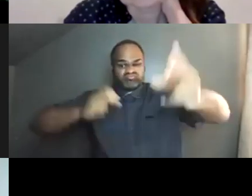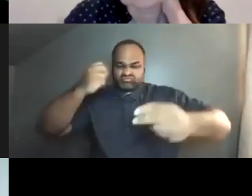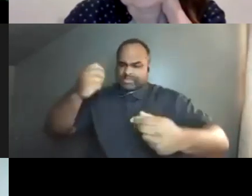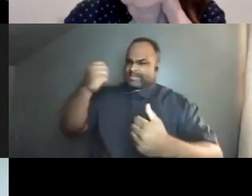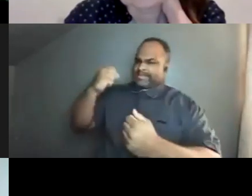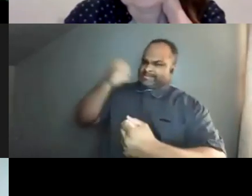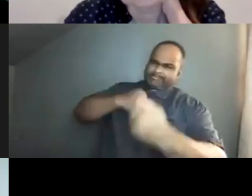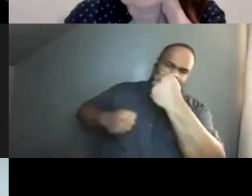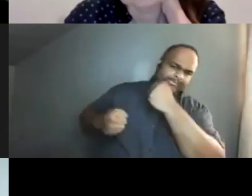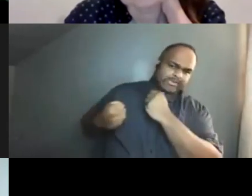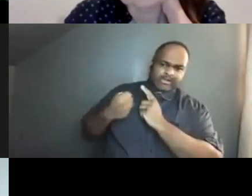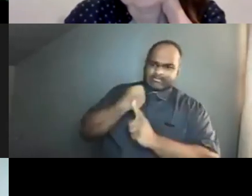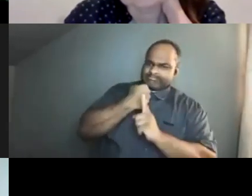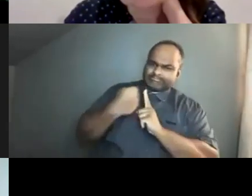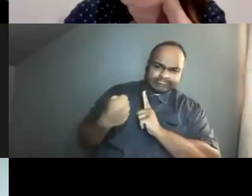will try.